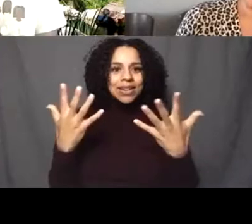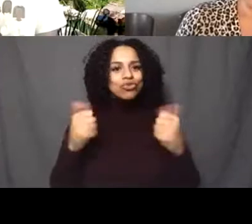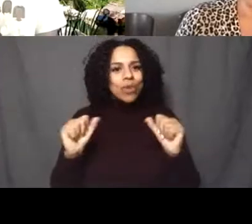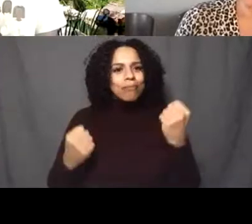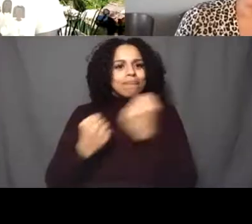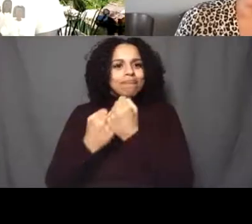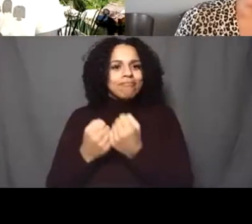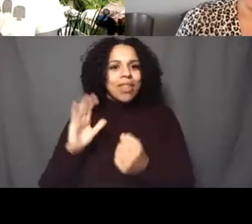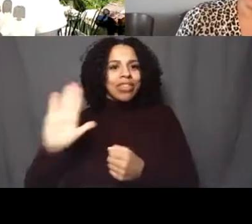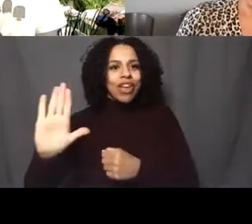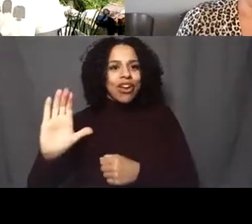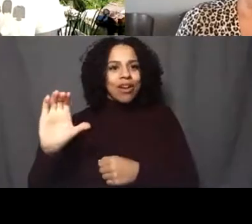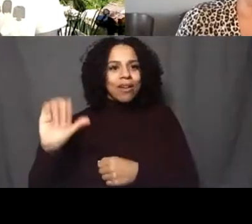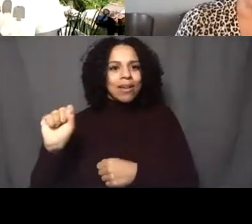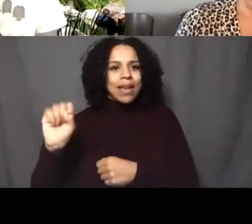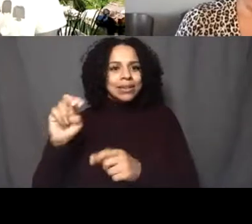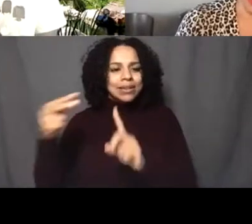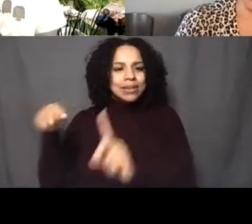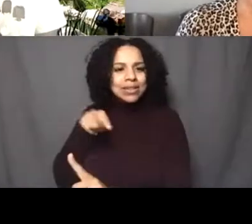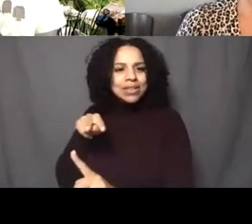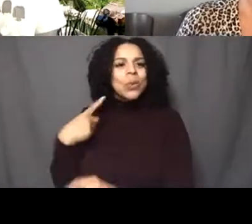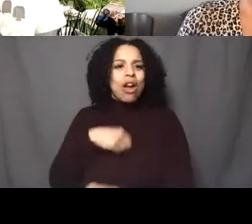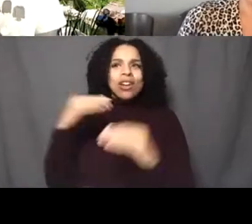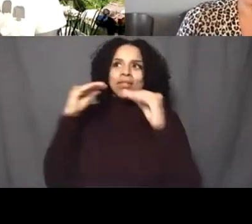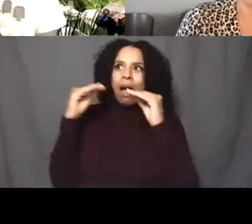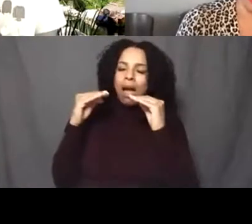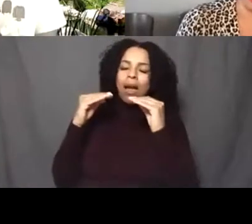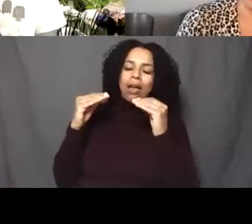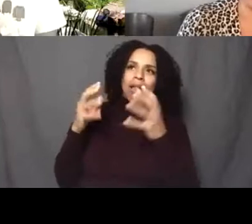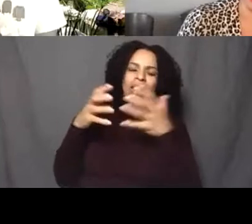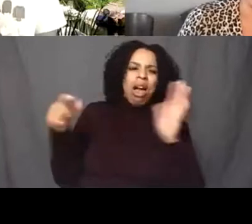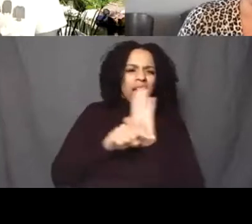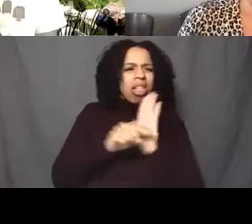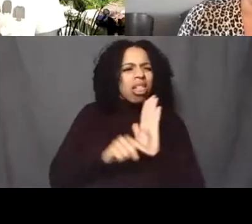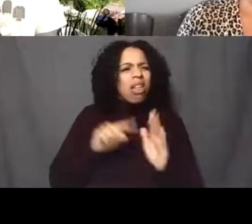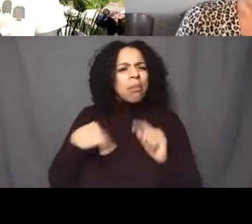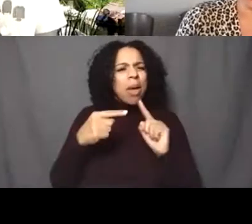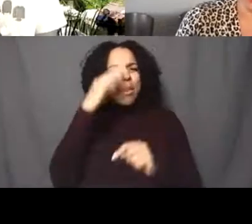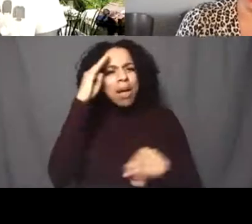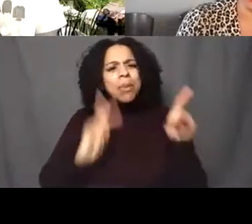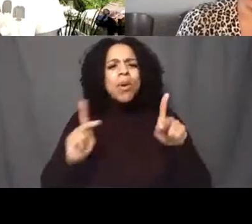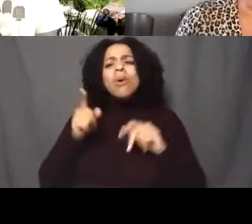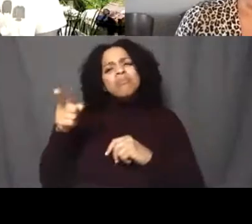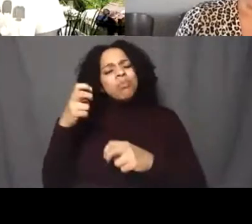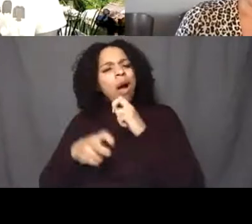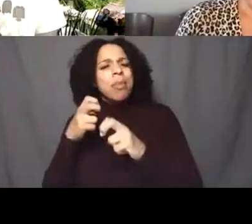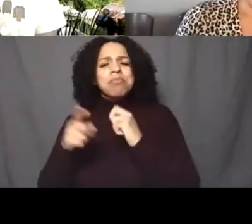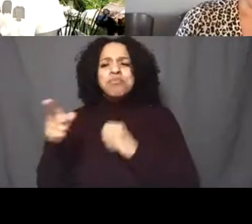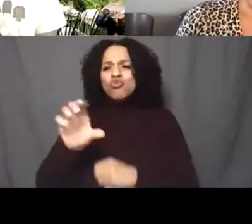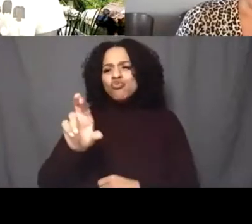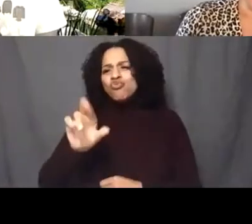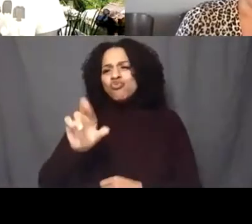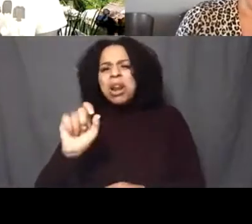we are taught many things about Black folks, that Black people are a problem, that Black people are a drag on society, that Black people are criminal, but we